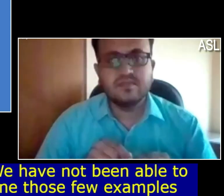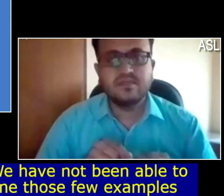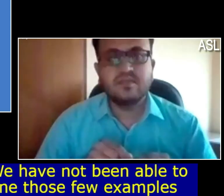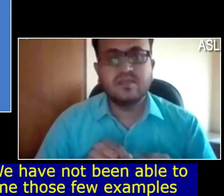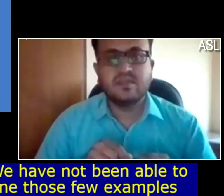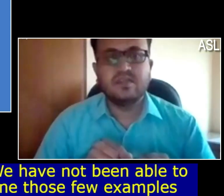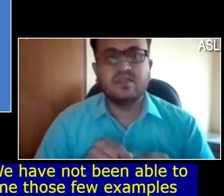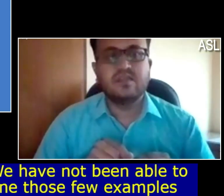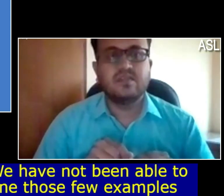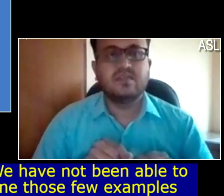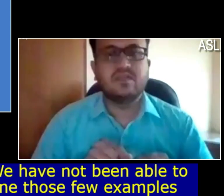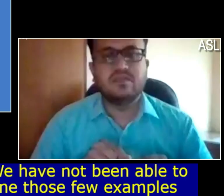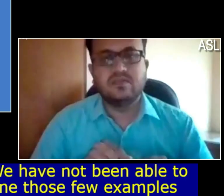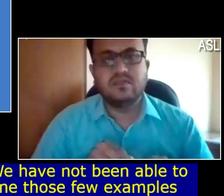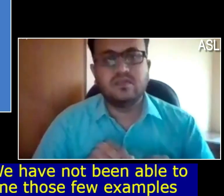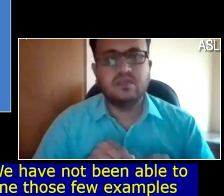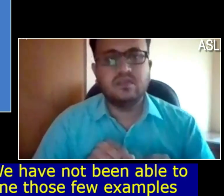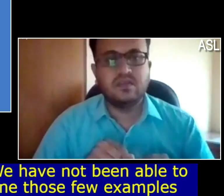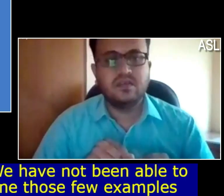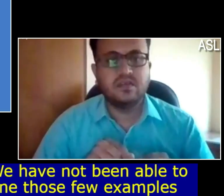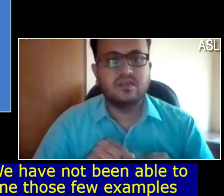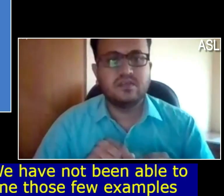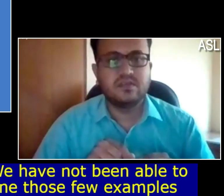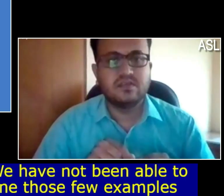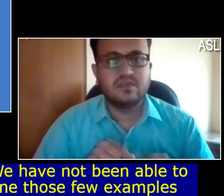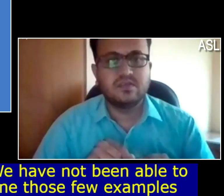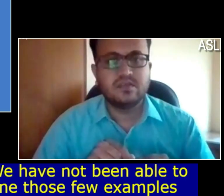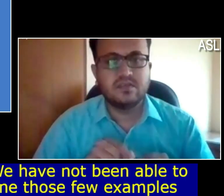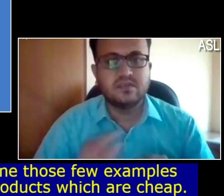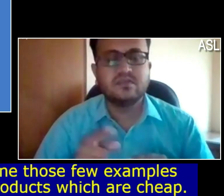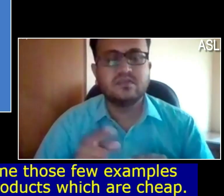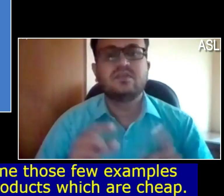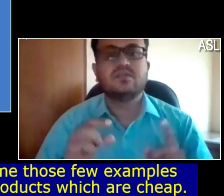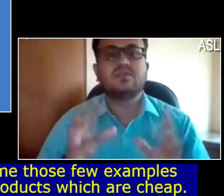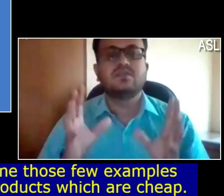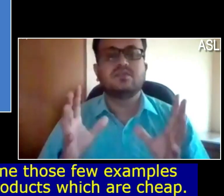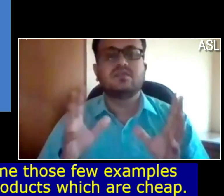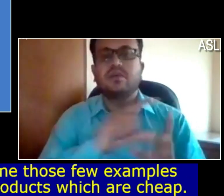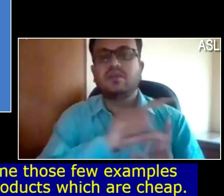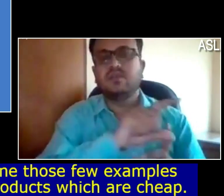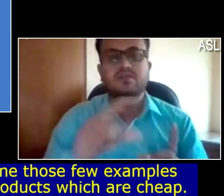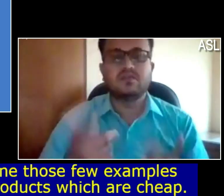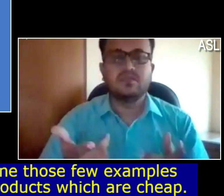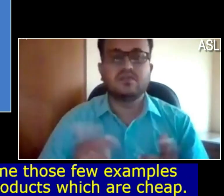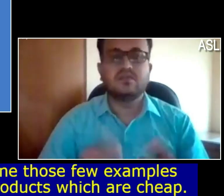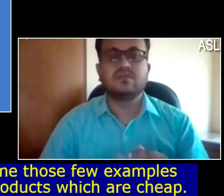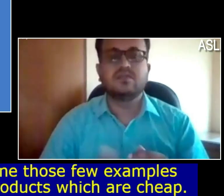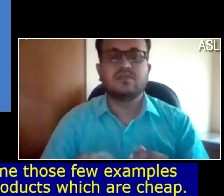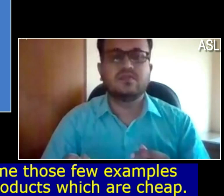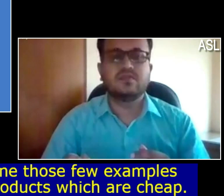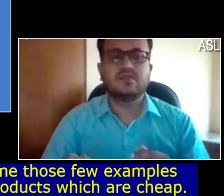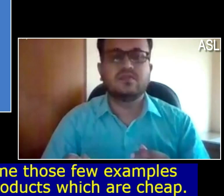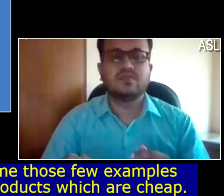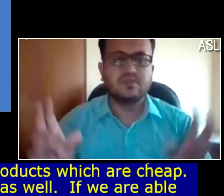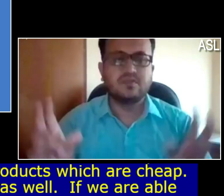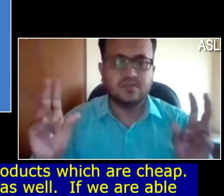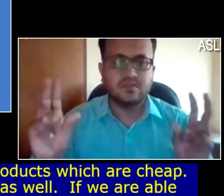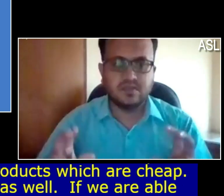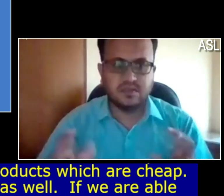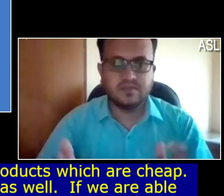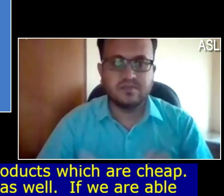are cheap, which can be, and that's this answers the affordability question as well. If we are able to create an environment where